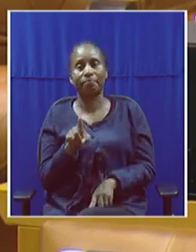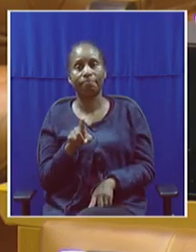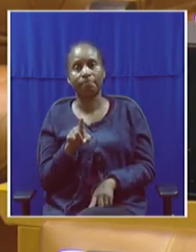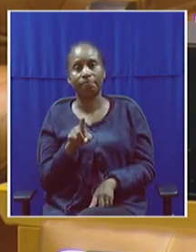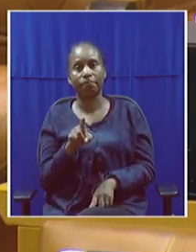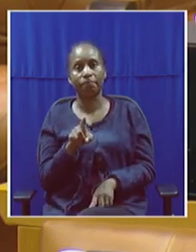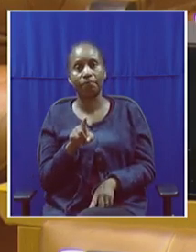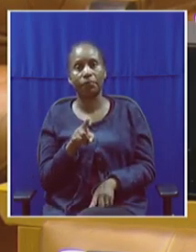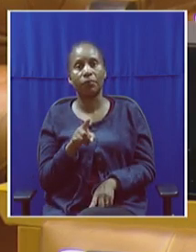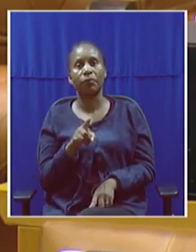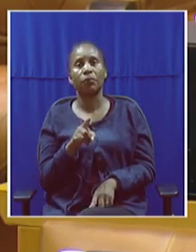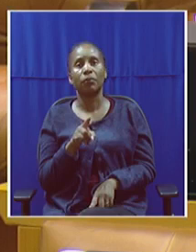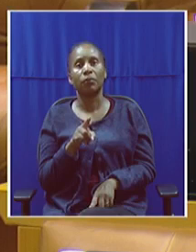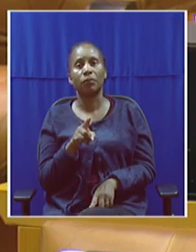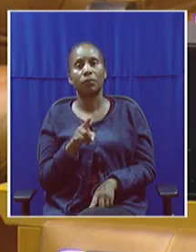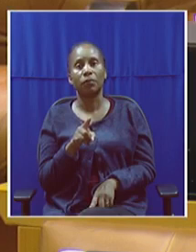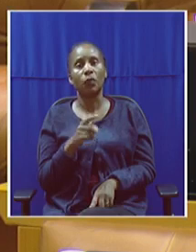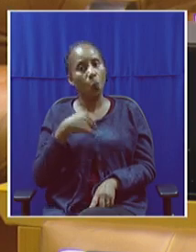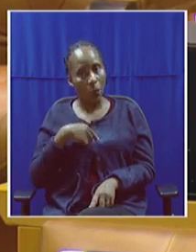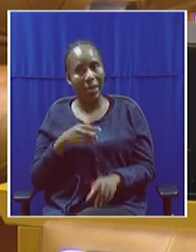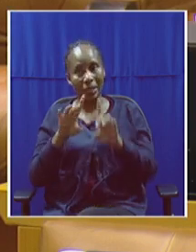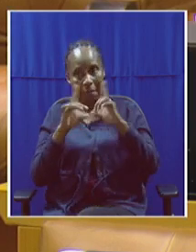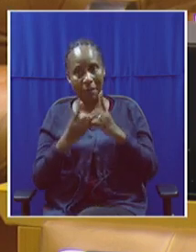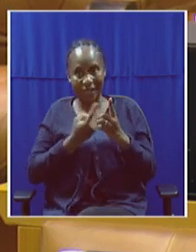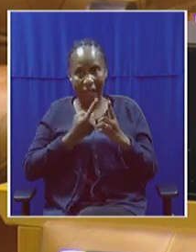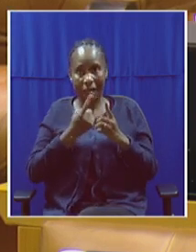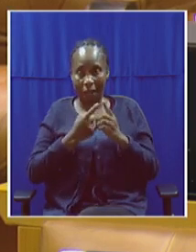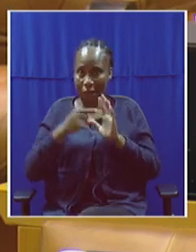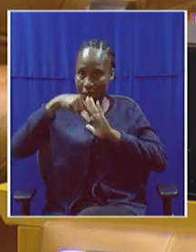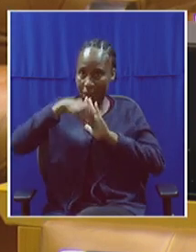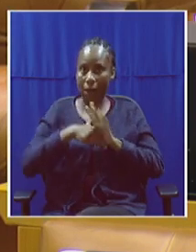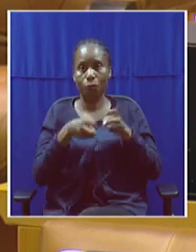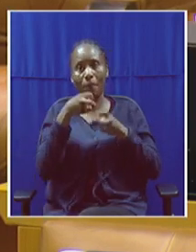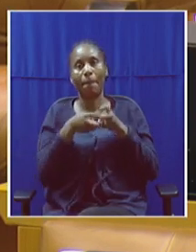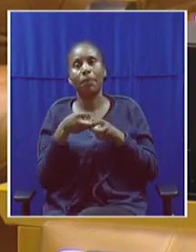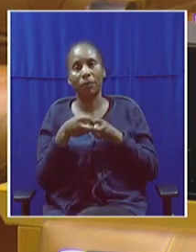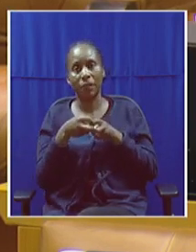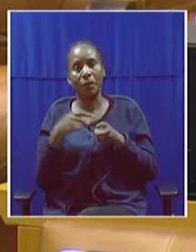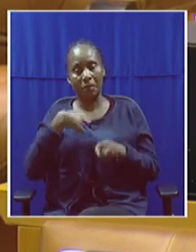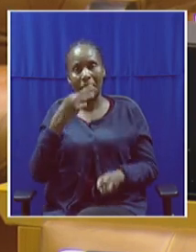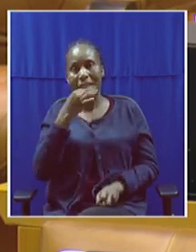we also have deing problems as a department so I would not say that